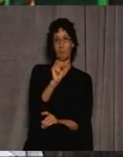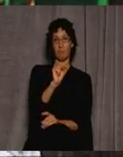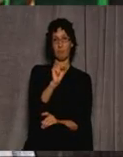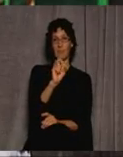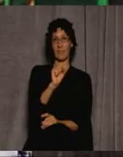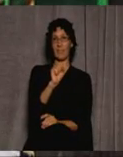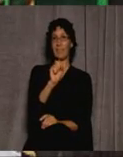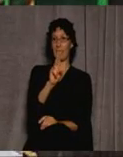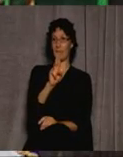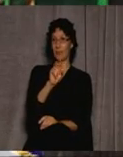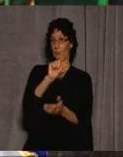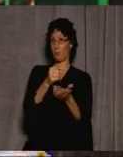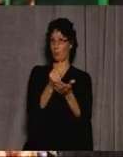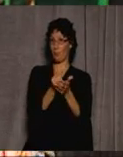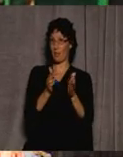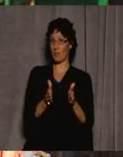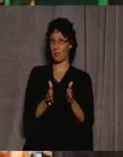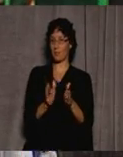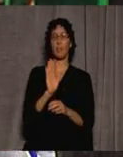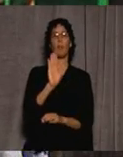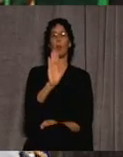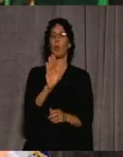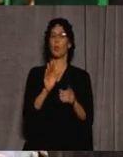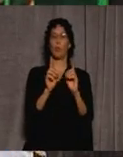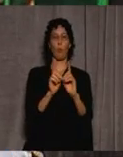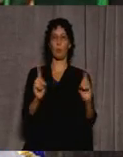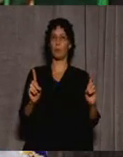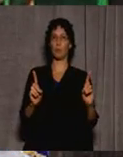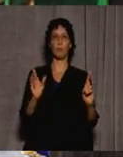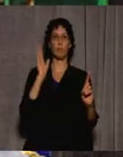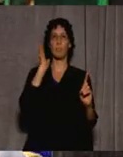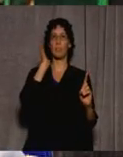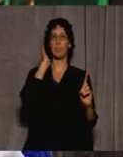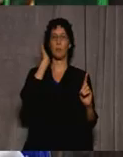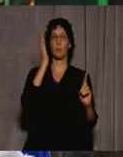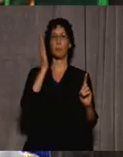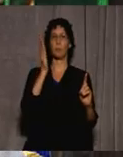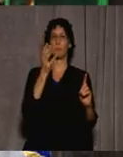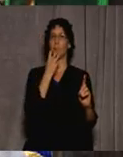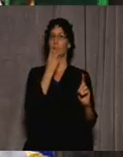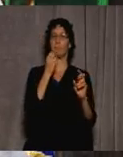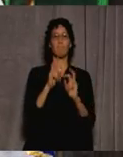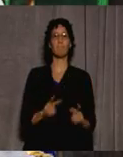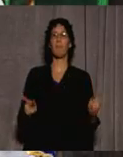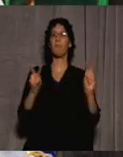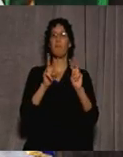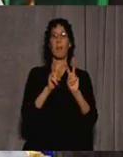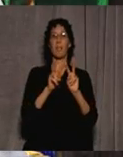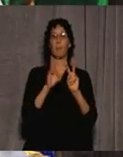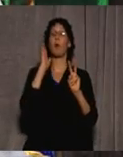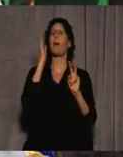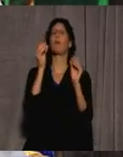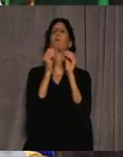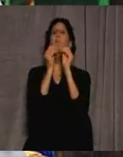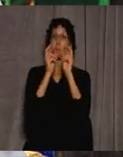will make the value of your degree that you get today even more valuable in the future.